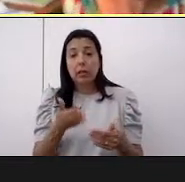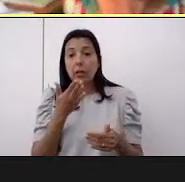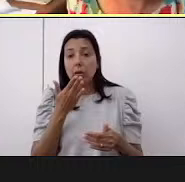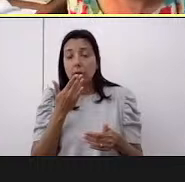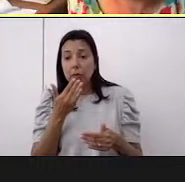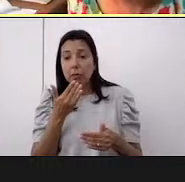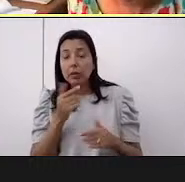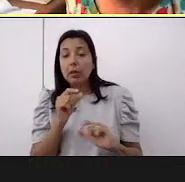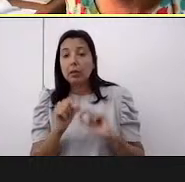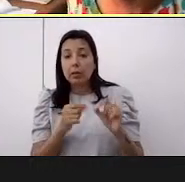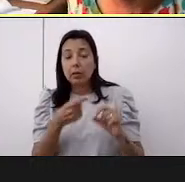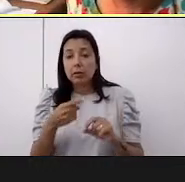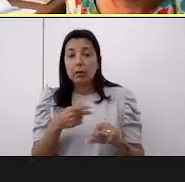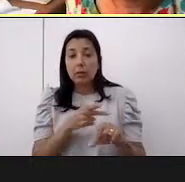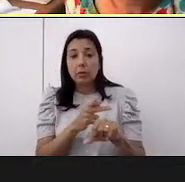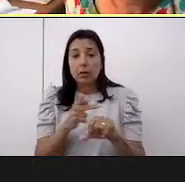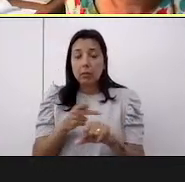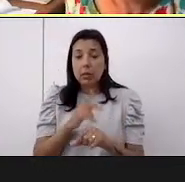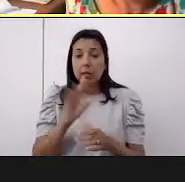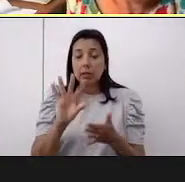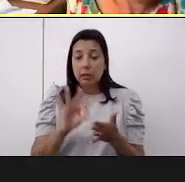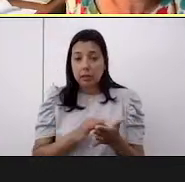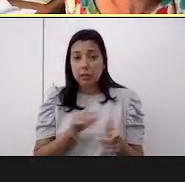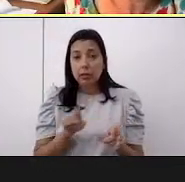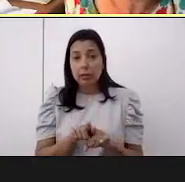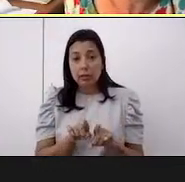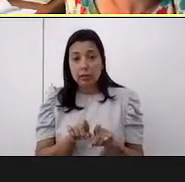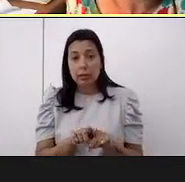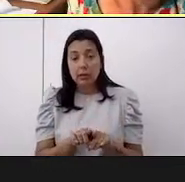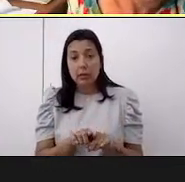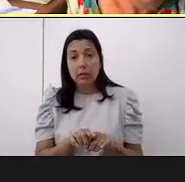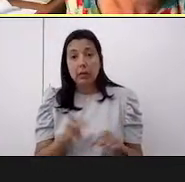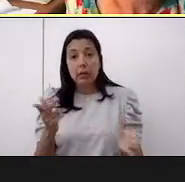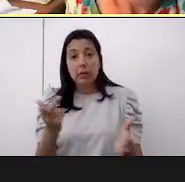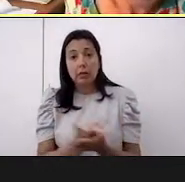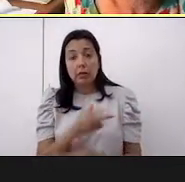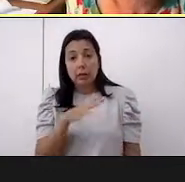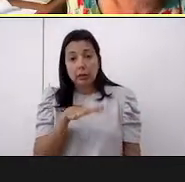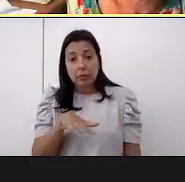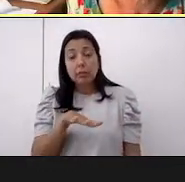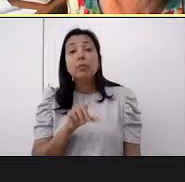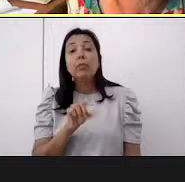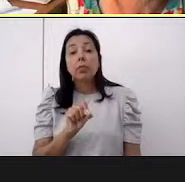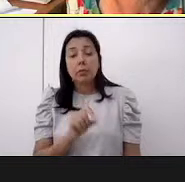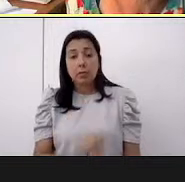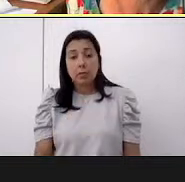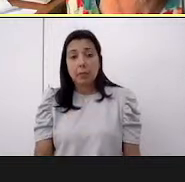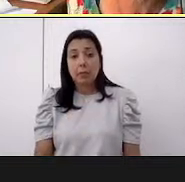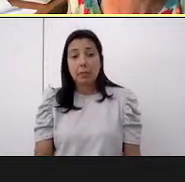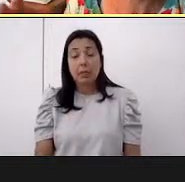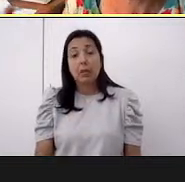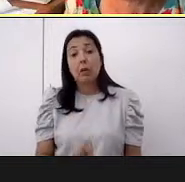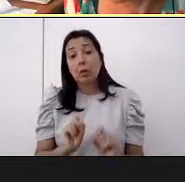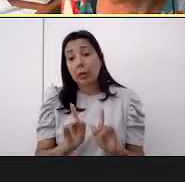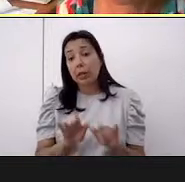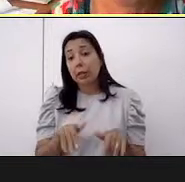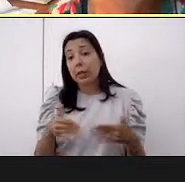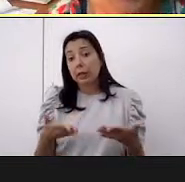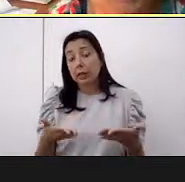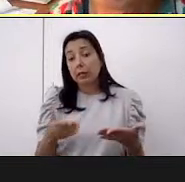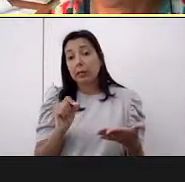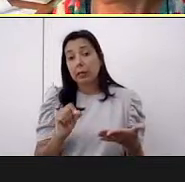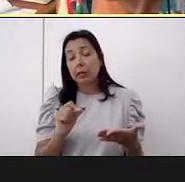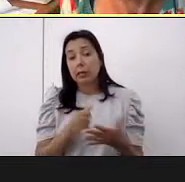this of what happens in this field. So, in the global or international